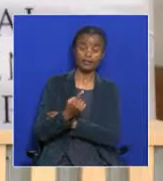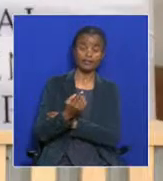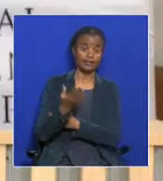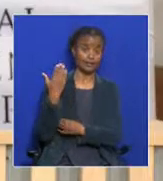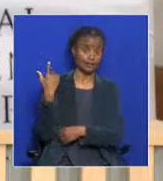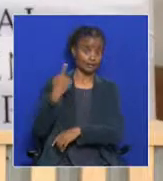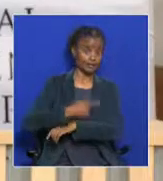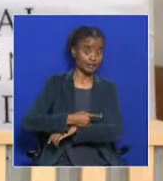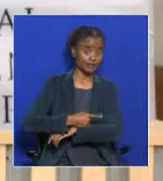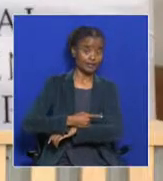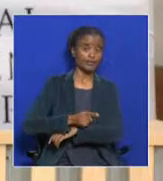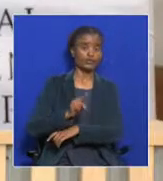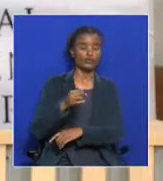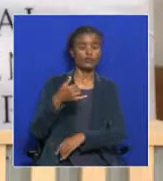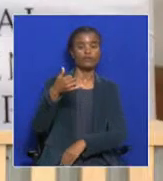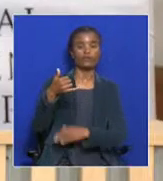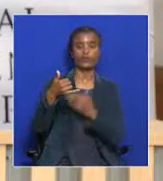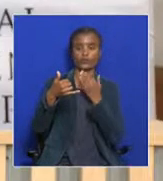Brigadier Nyuswa,